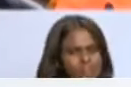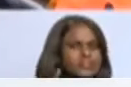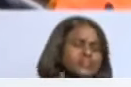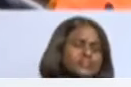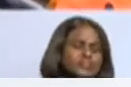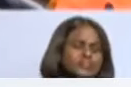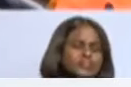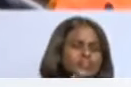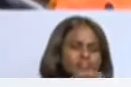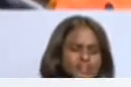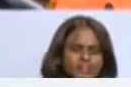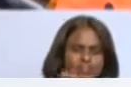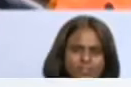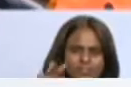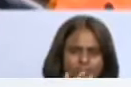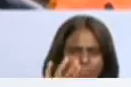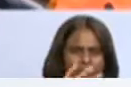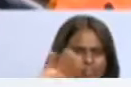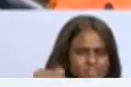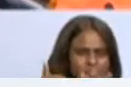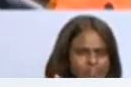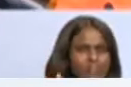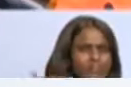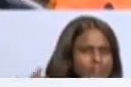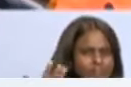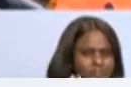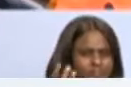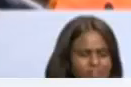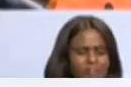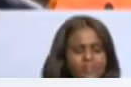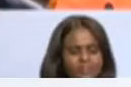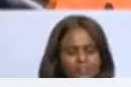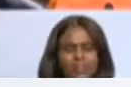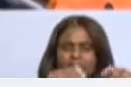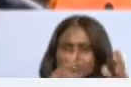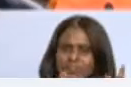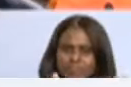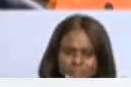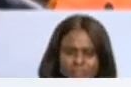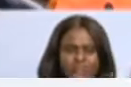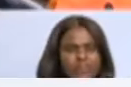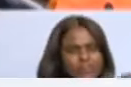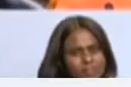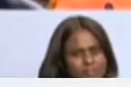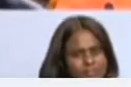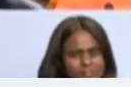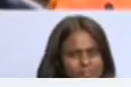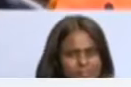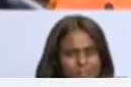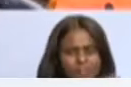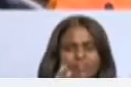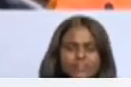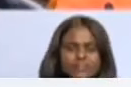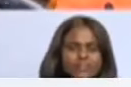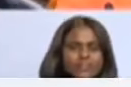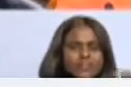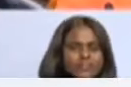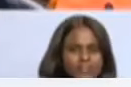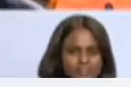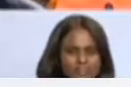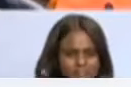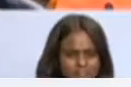or to contractors, suppliers, and services, including the